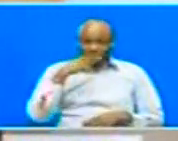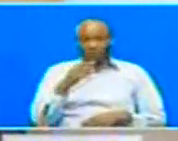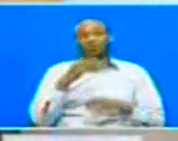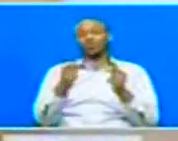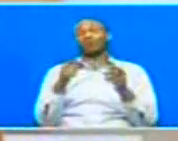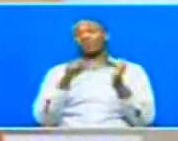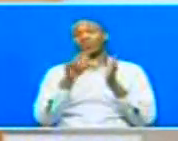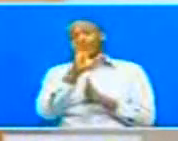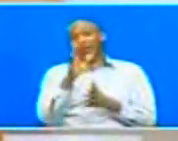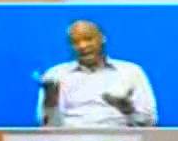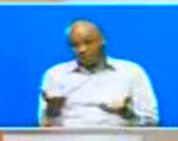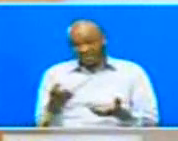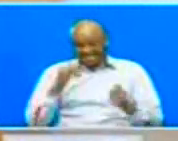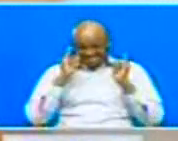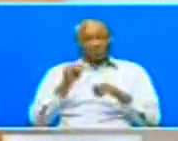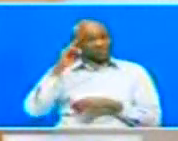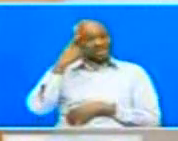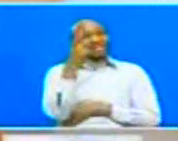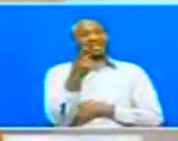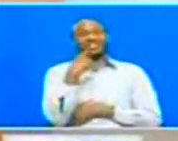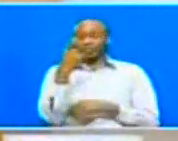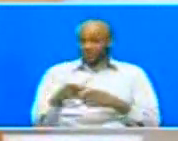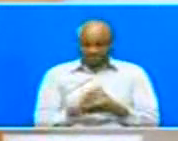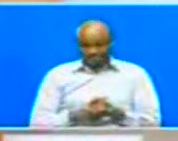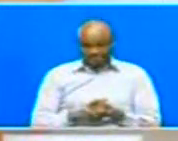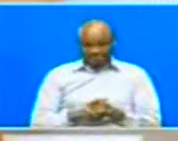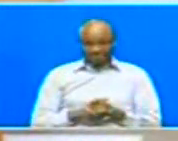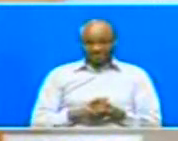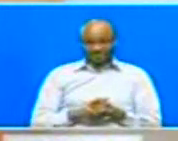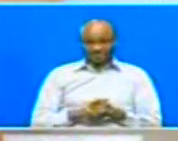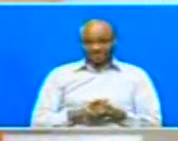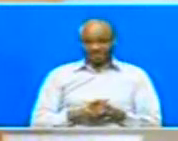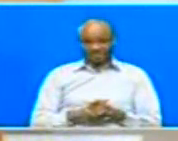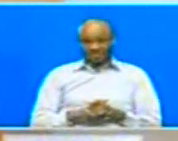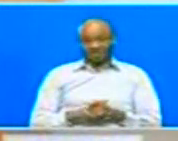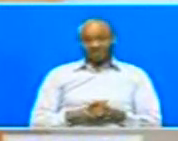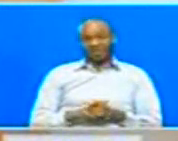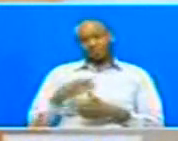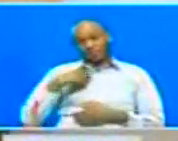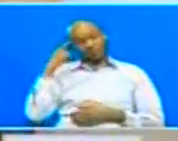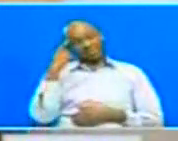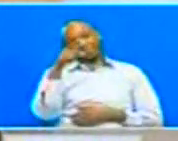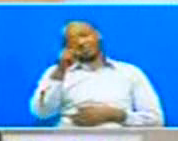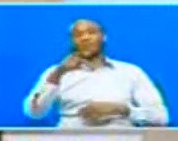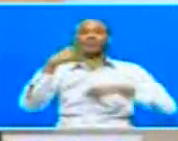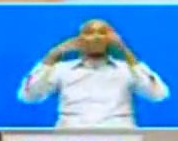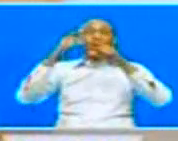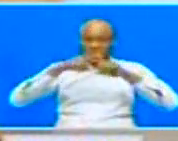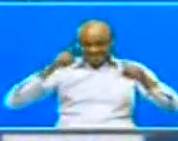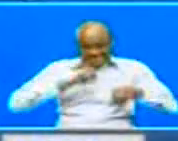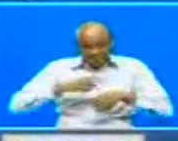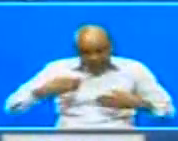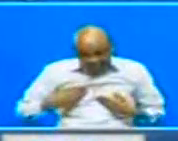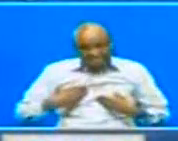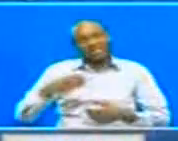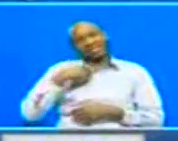address with a new thinking and new minds, new measures to deal with those. They're seen as being progressive, but we are seen as being